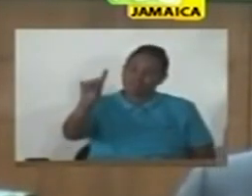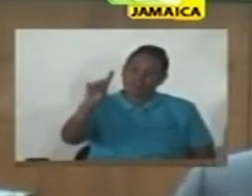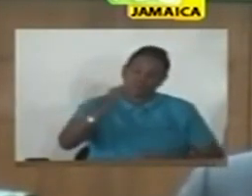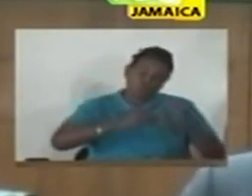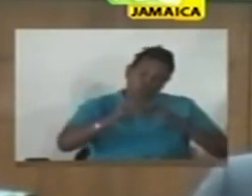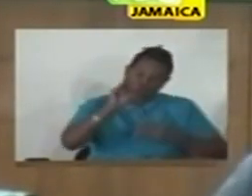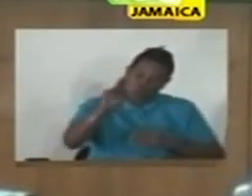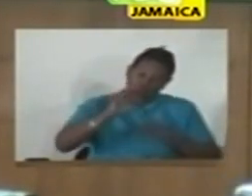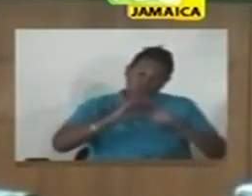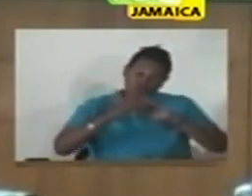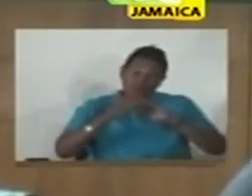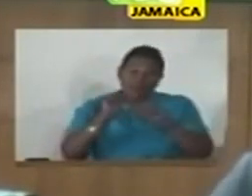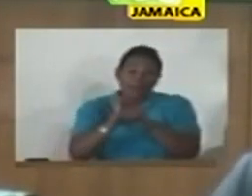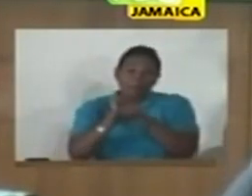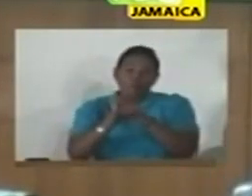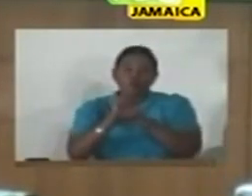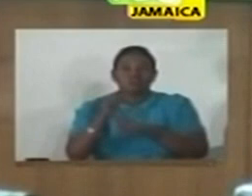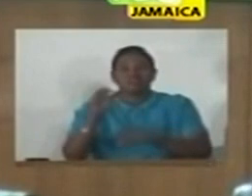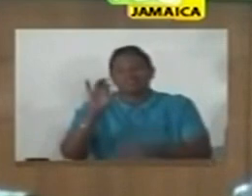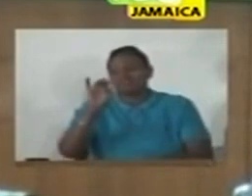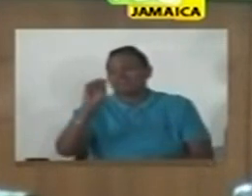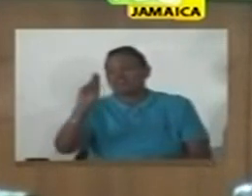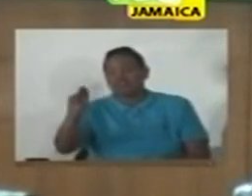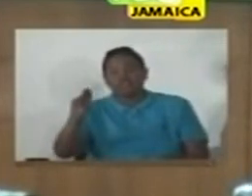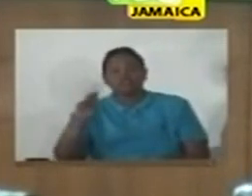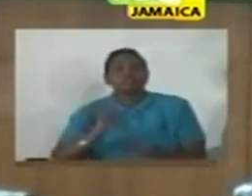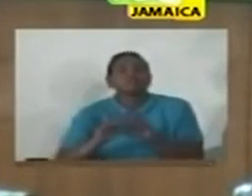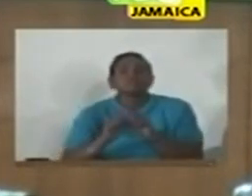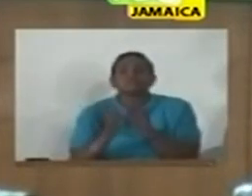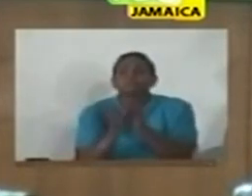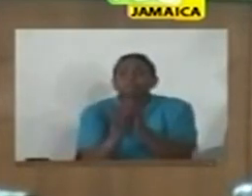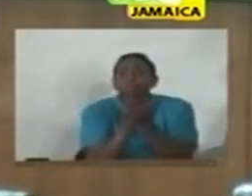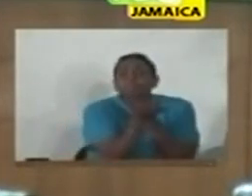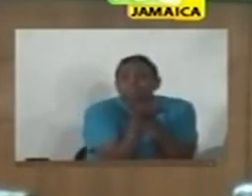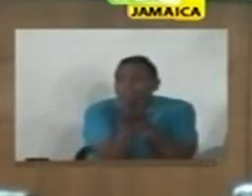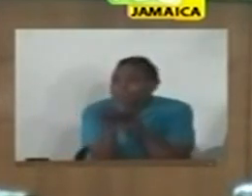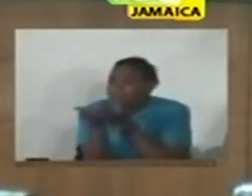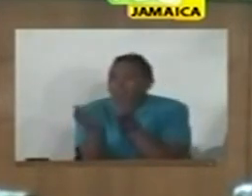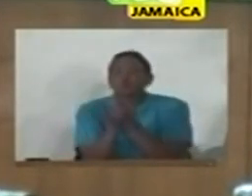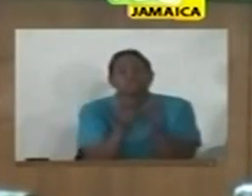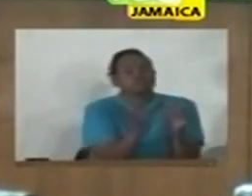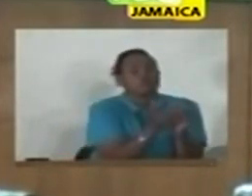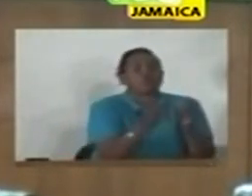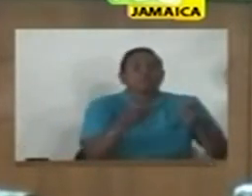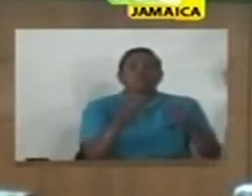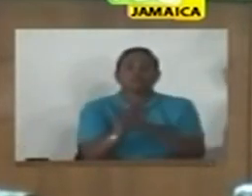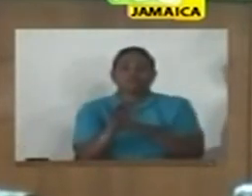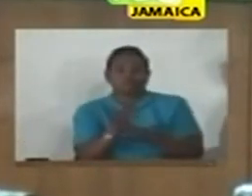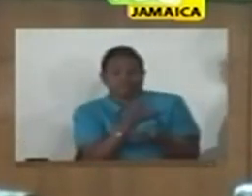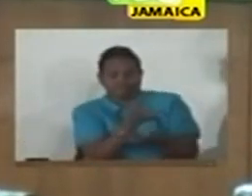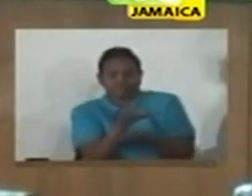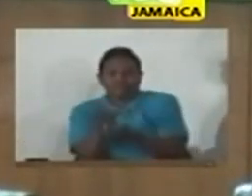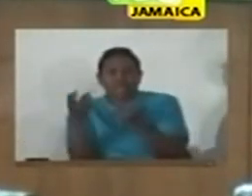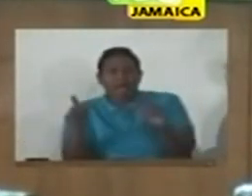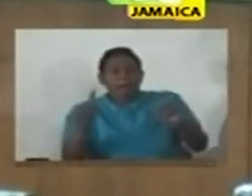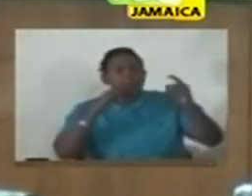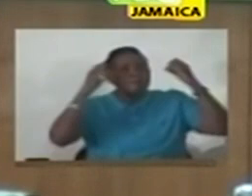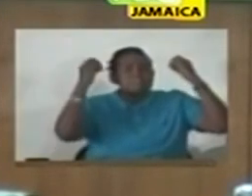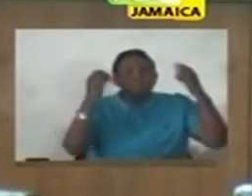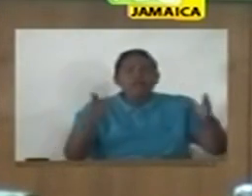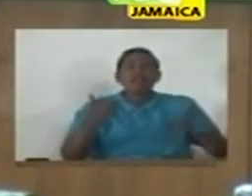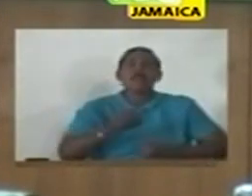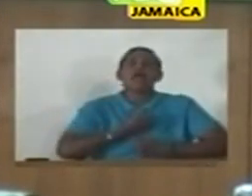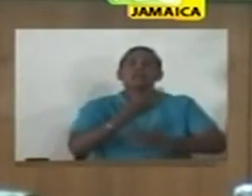several networking sessions were held with workers and employers from small and medium-sized enterprises. Many